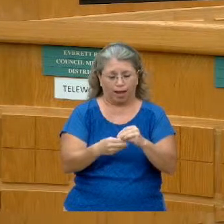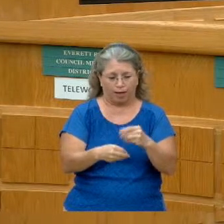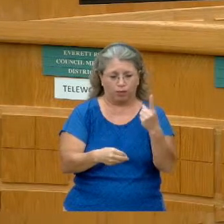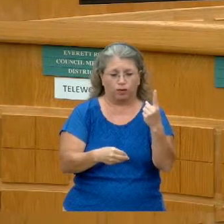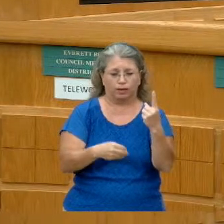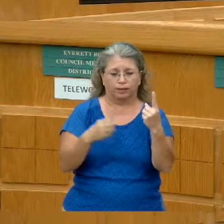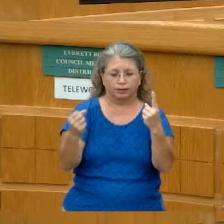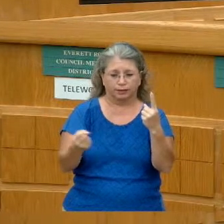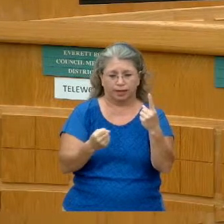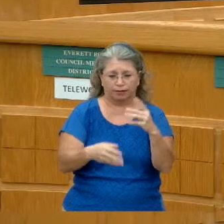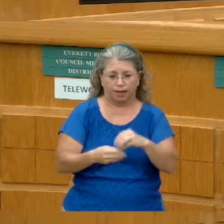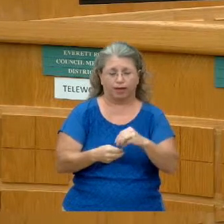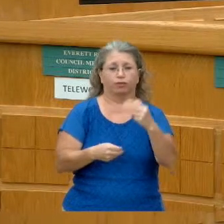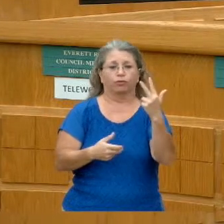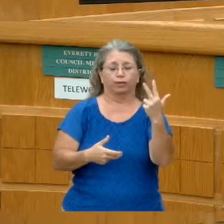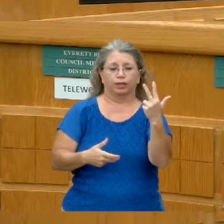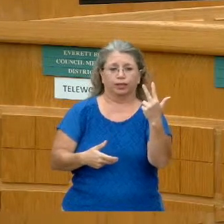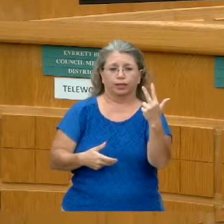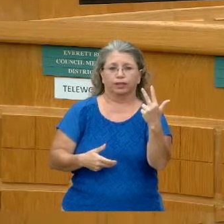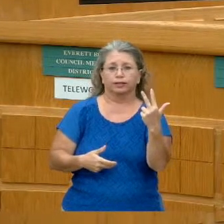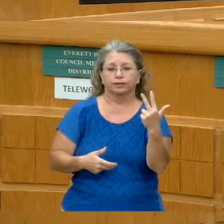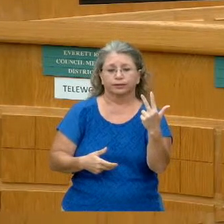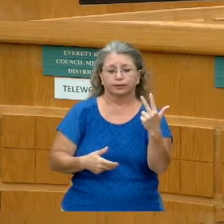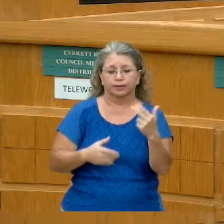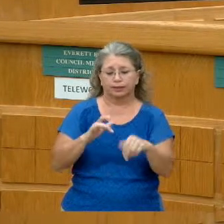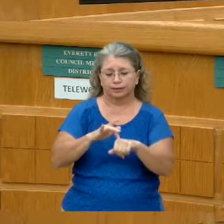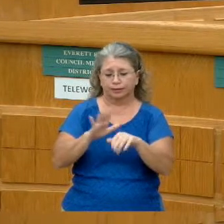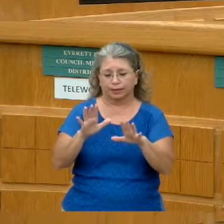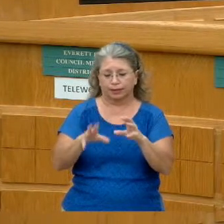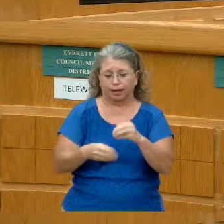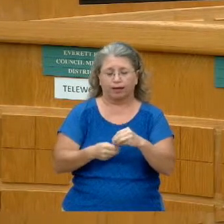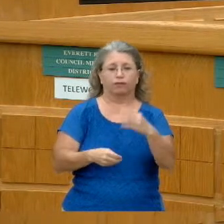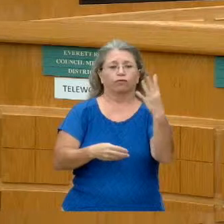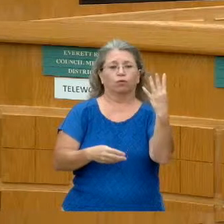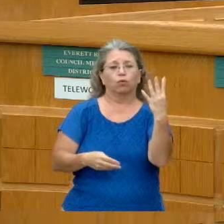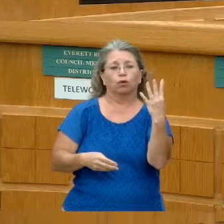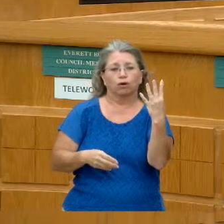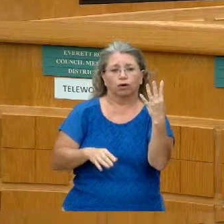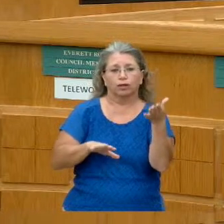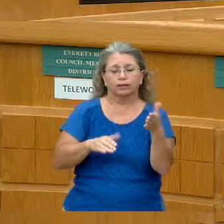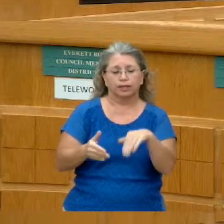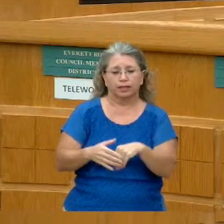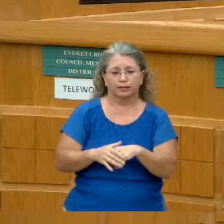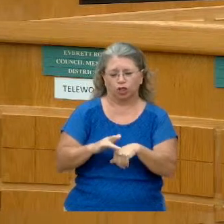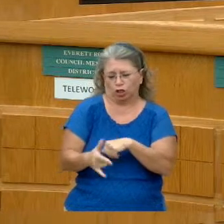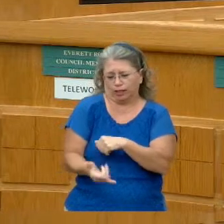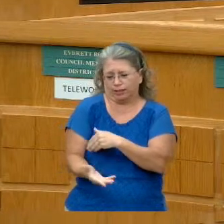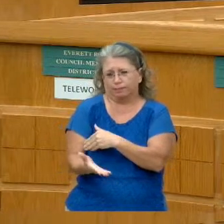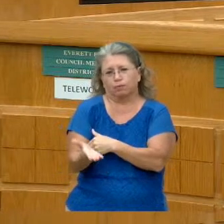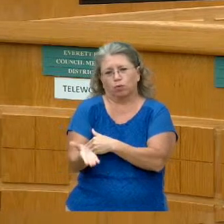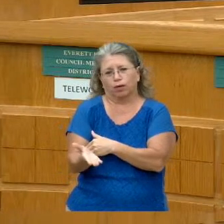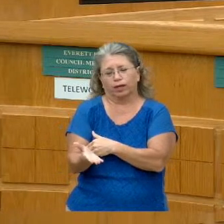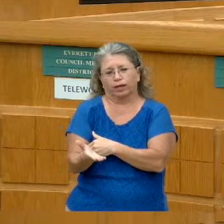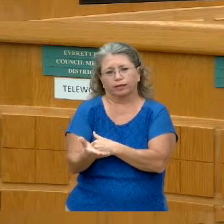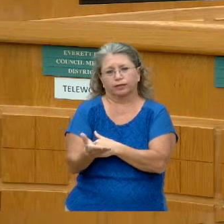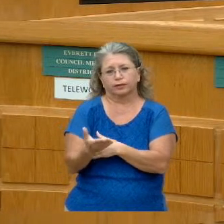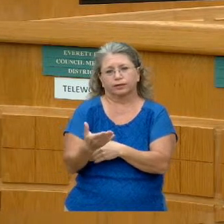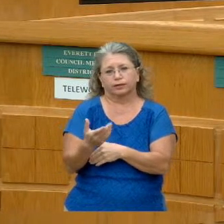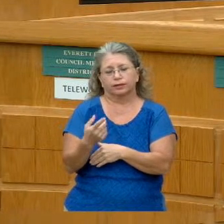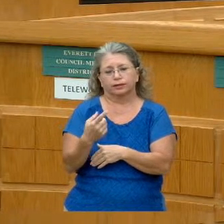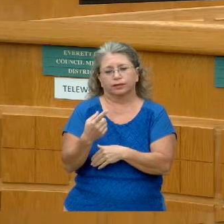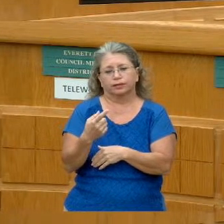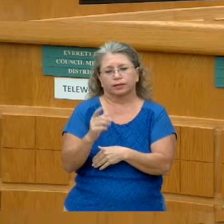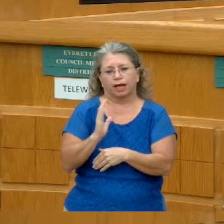On Saturday, there were 3. On Sunday, there were 4 deaths. And then early this morning, there was an